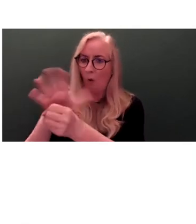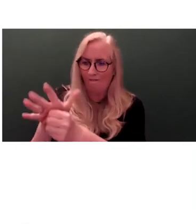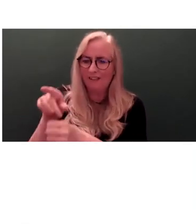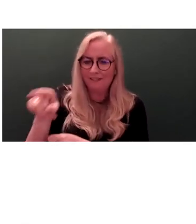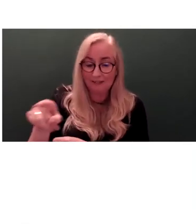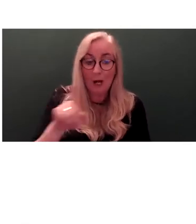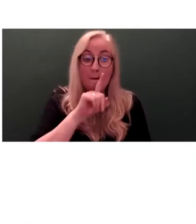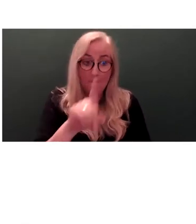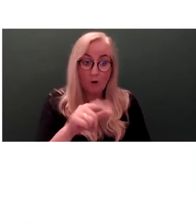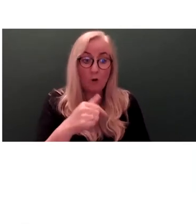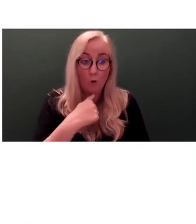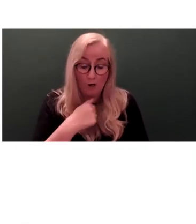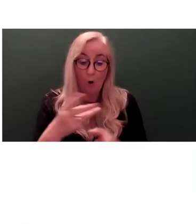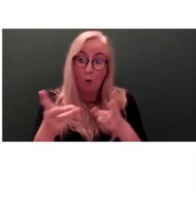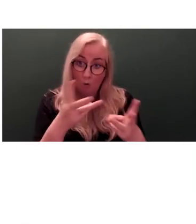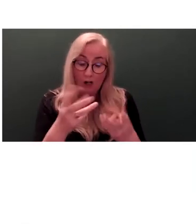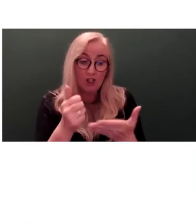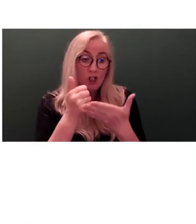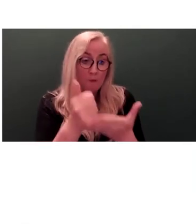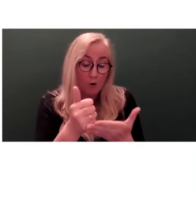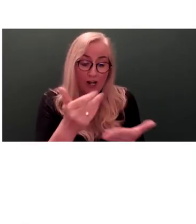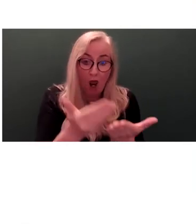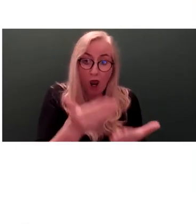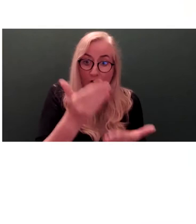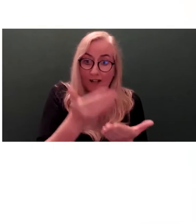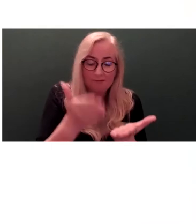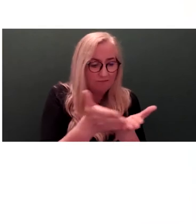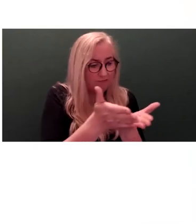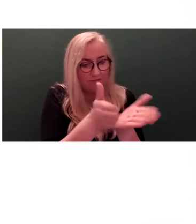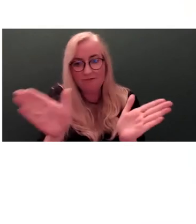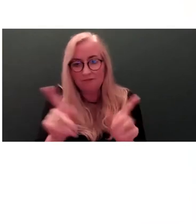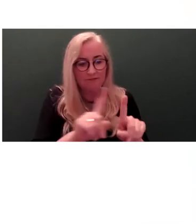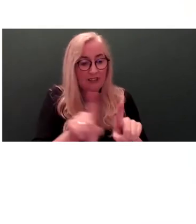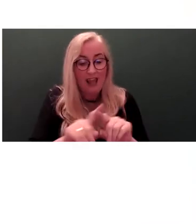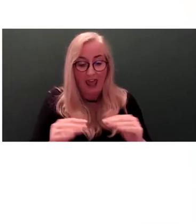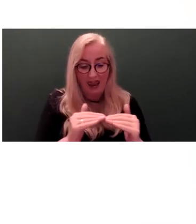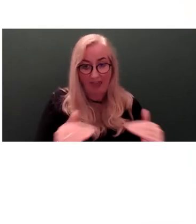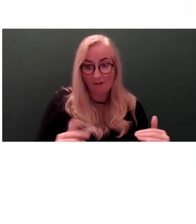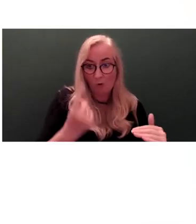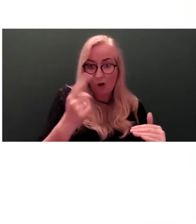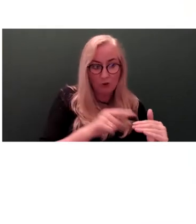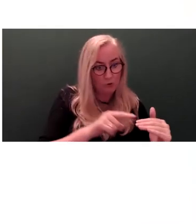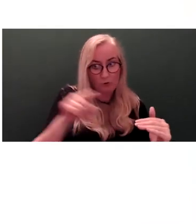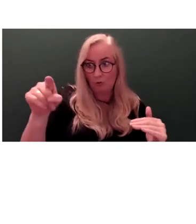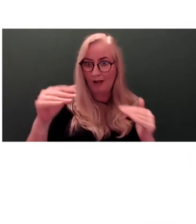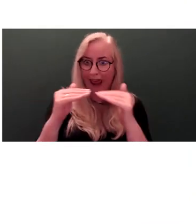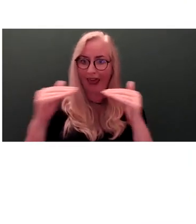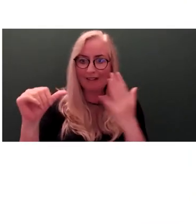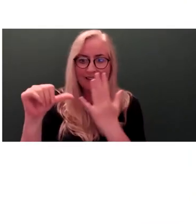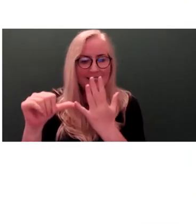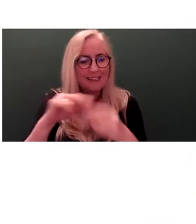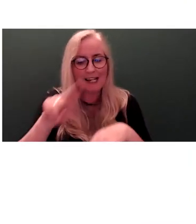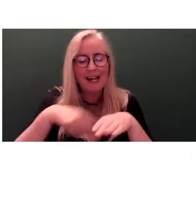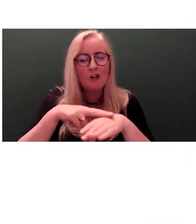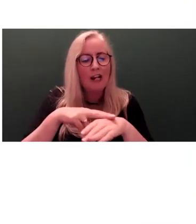And look, we do work to support learners across all of our provision from level one to level six of the National